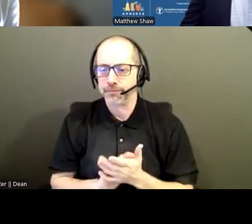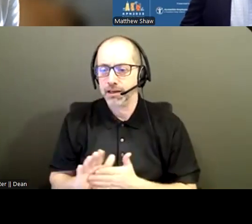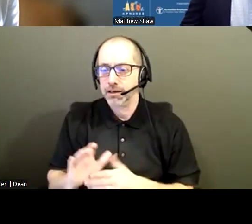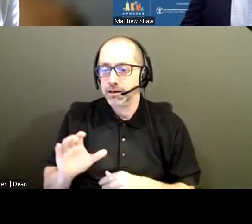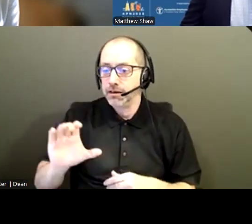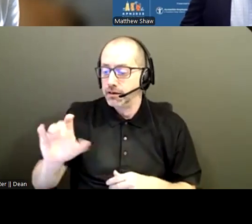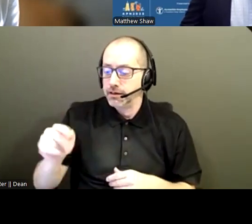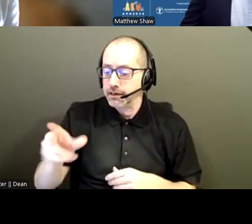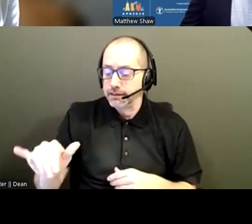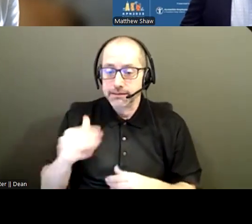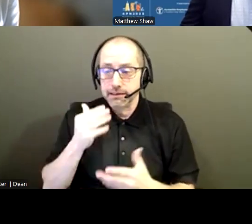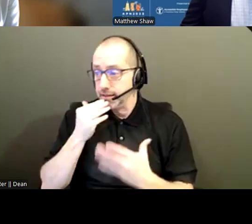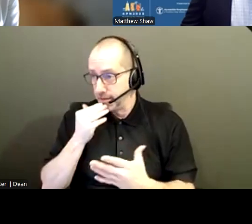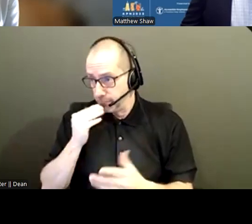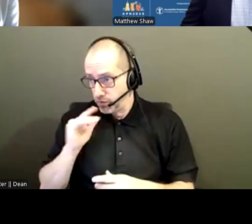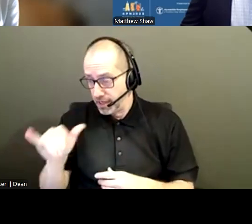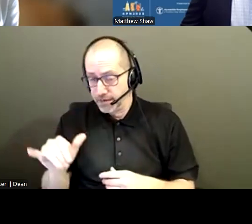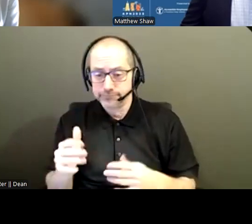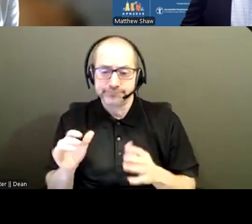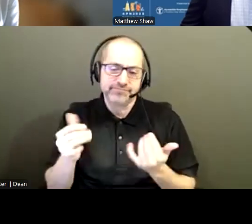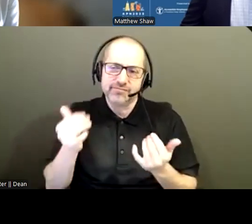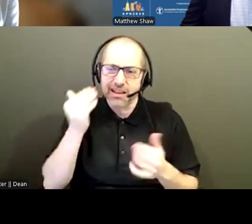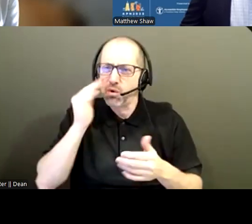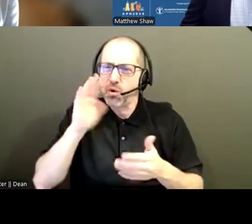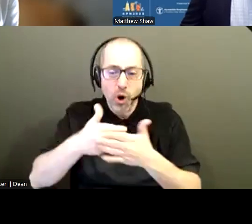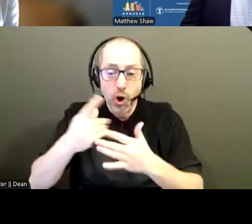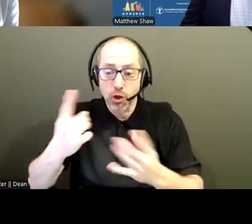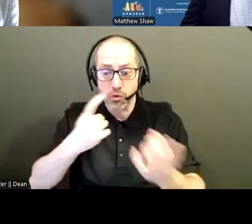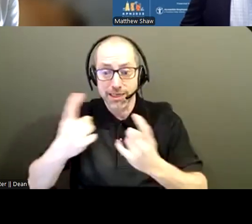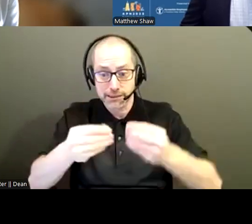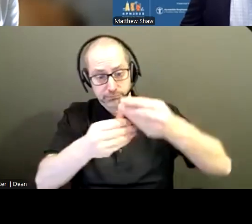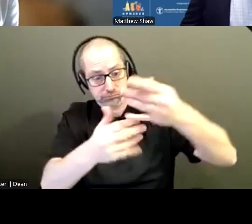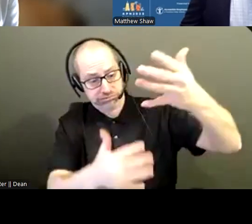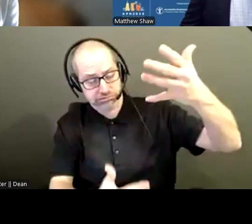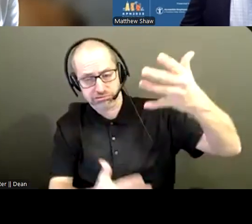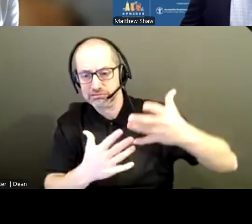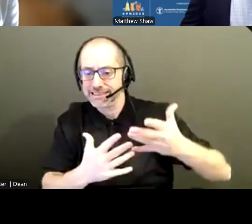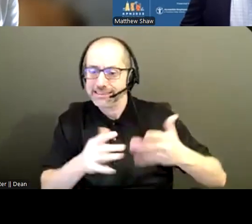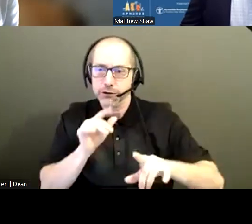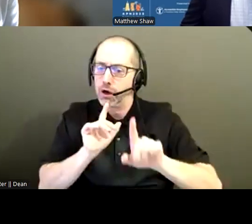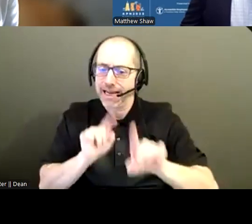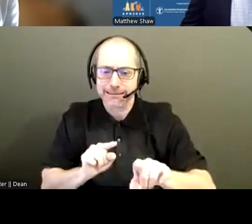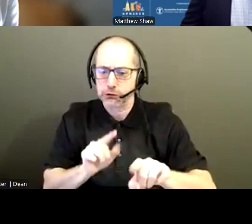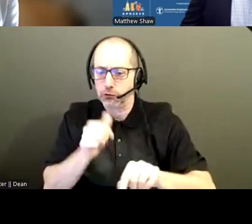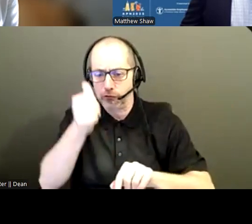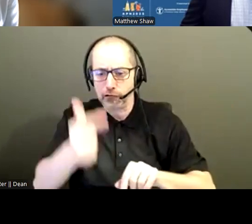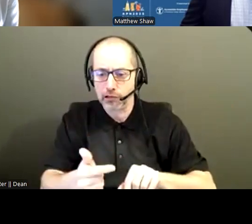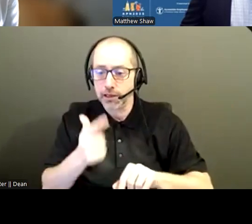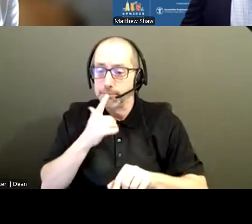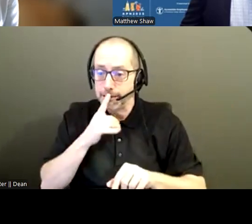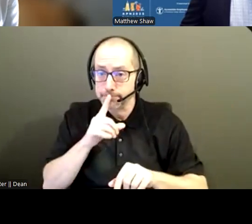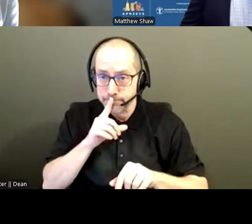that. As I mentioned, we weren't able to get to all the questions, but maybe what we can do is we can follow up with our panelists